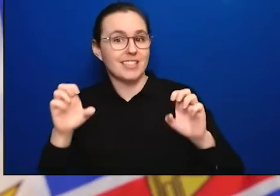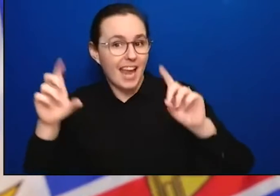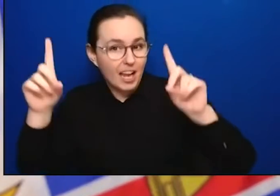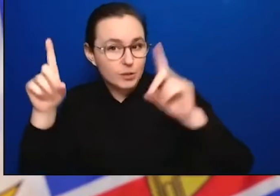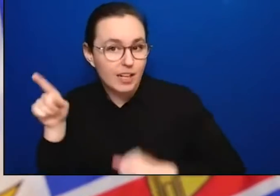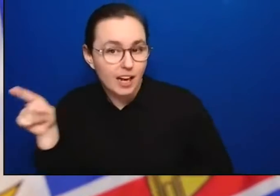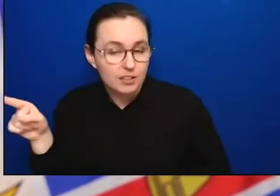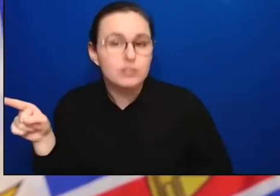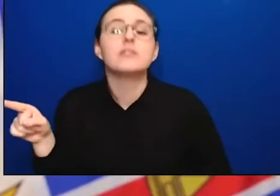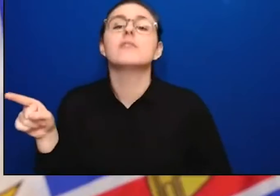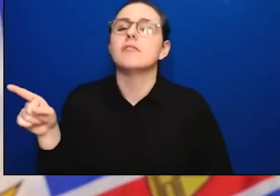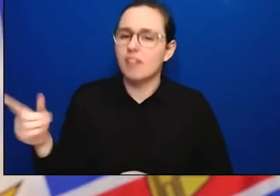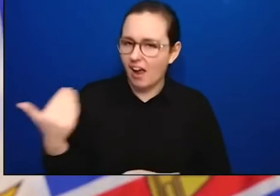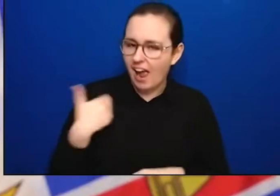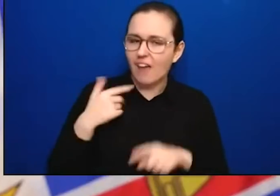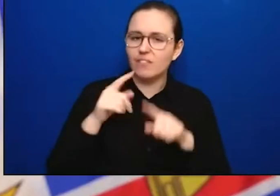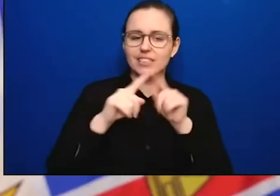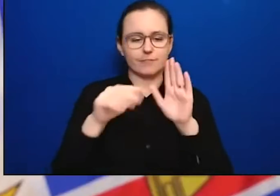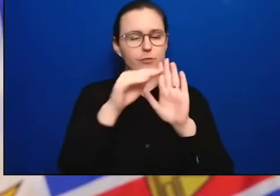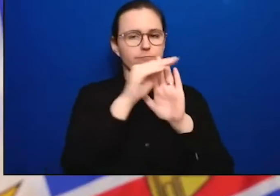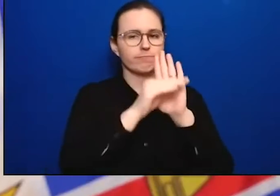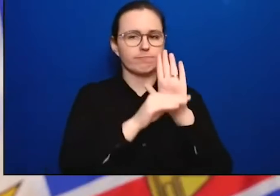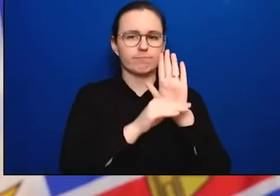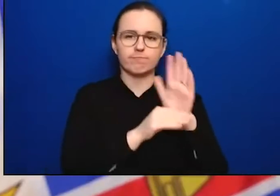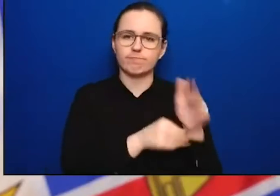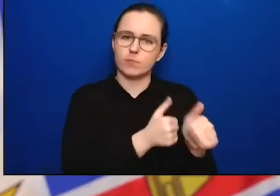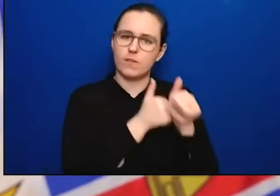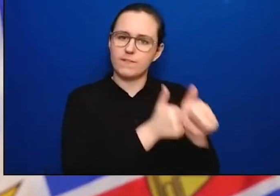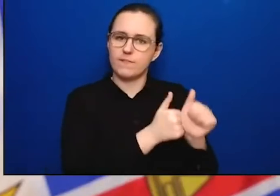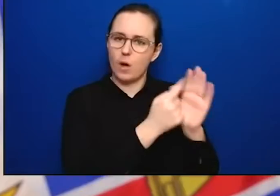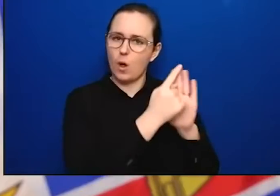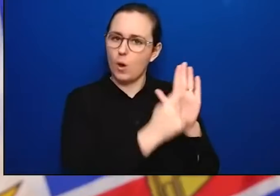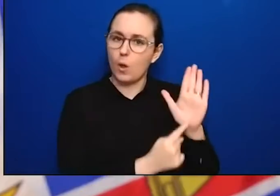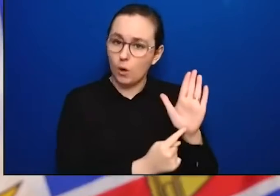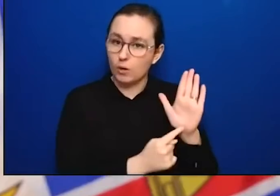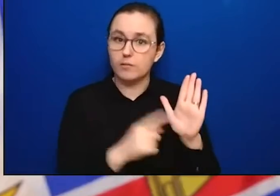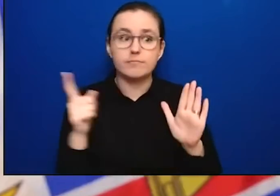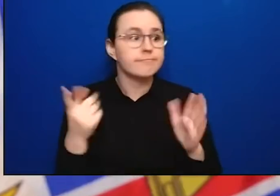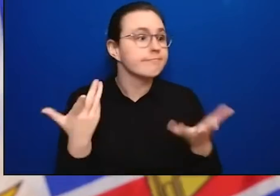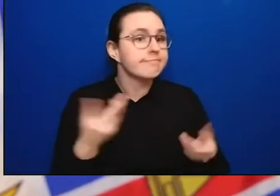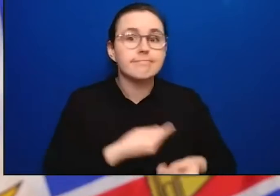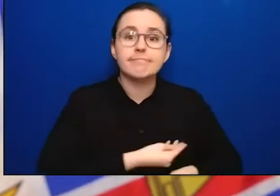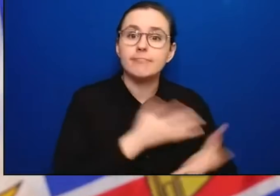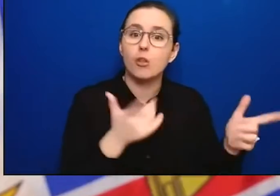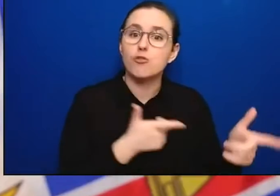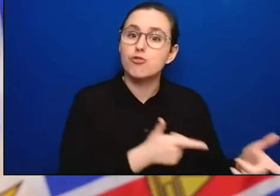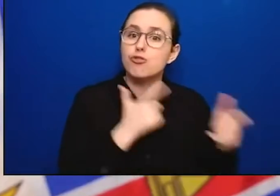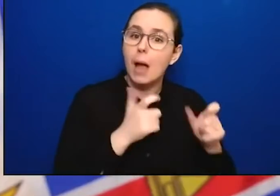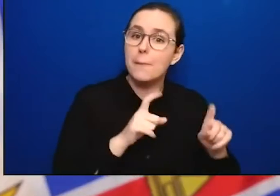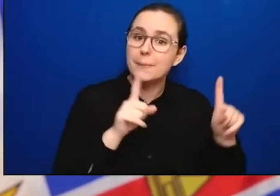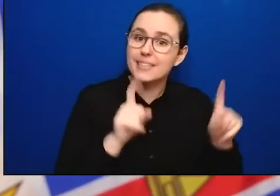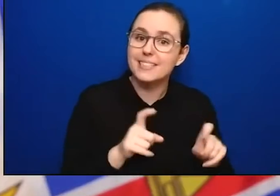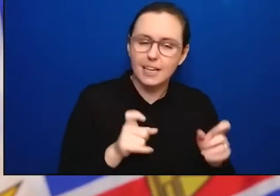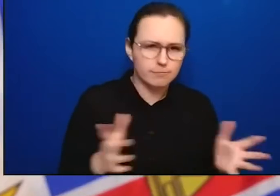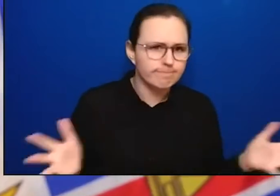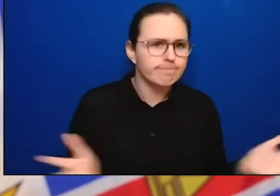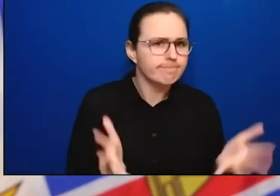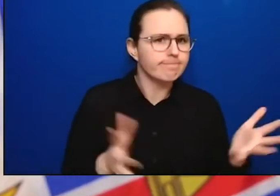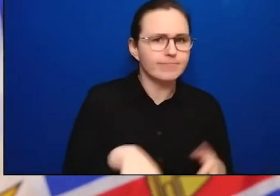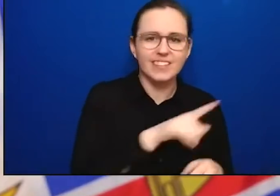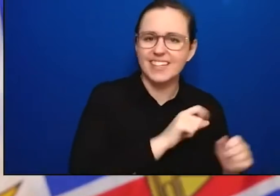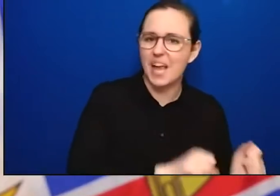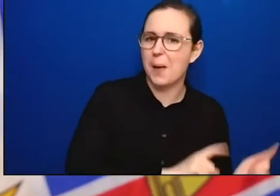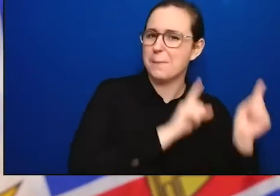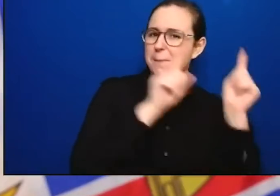the Ministry of Advanced Ed, the Safe Return to Campus Guidelines, and that includes the program for